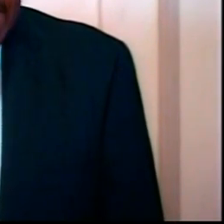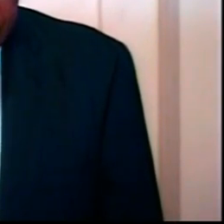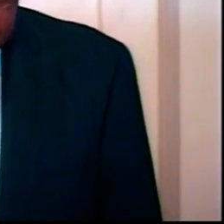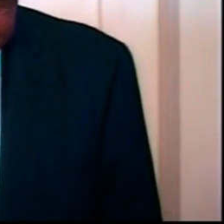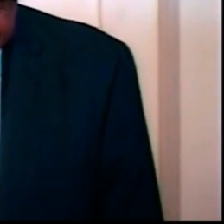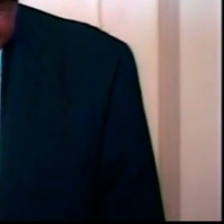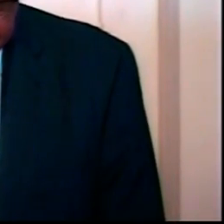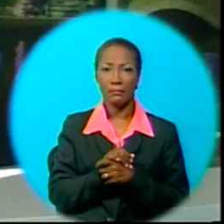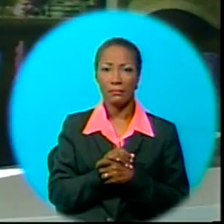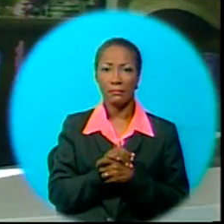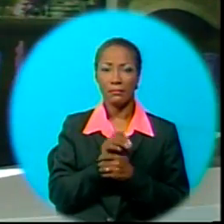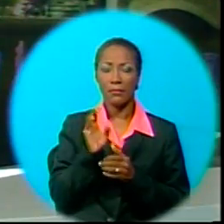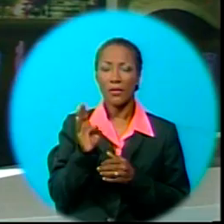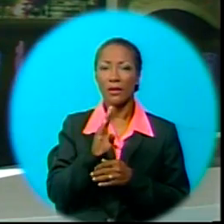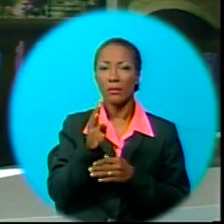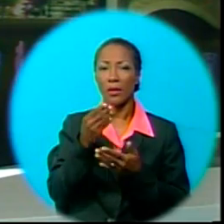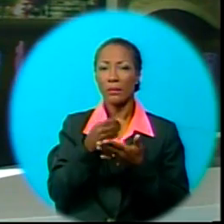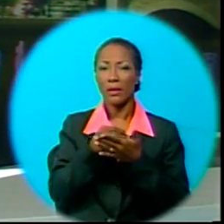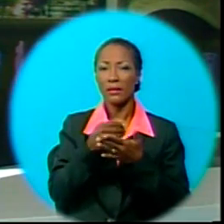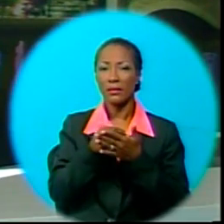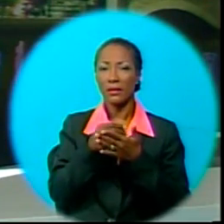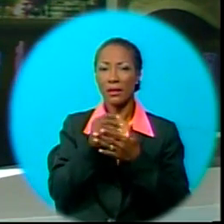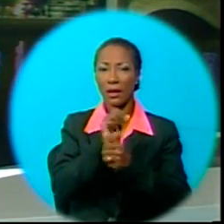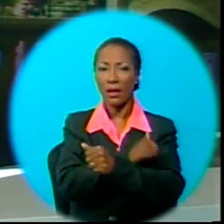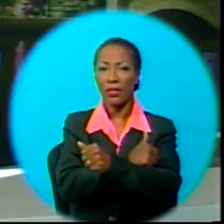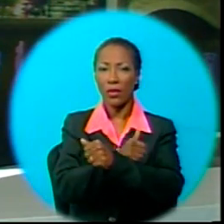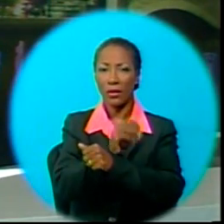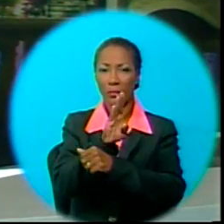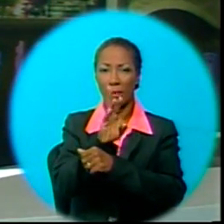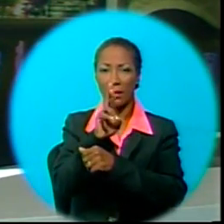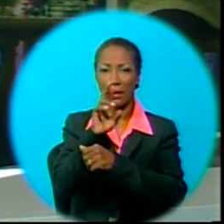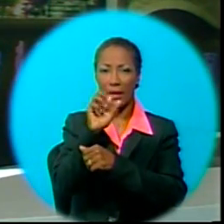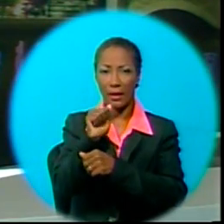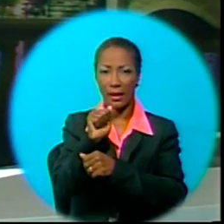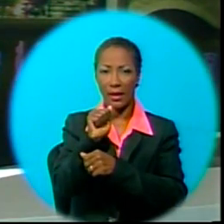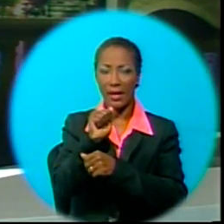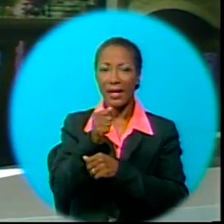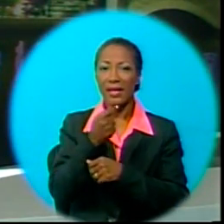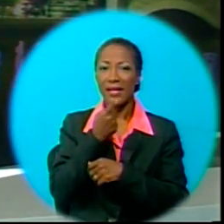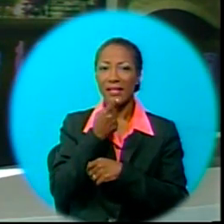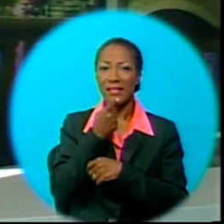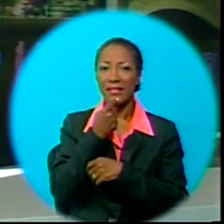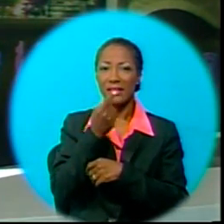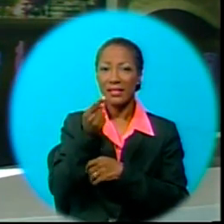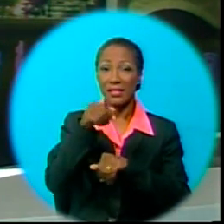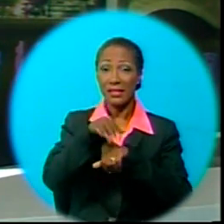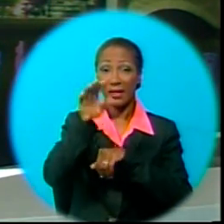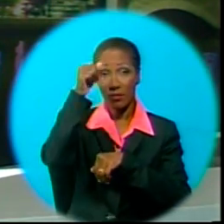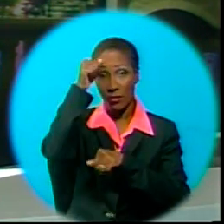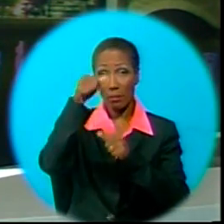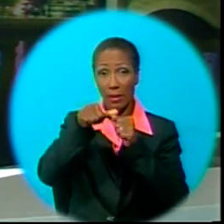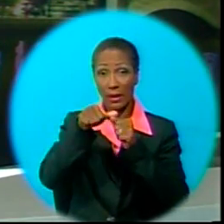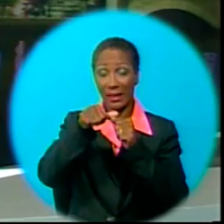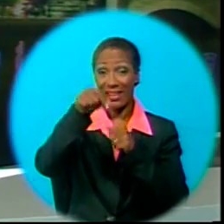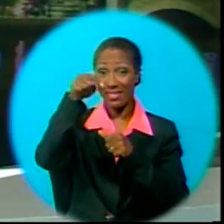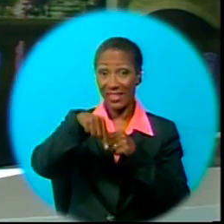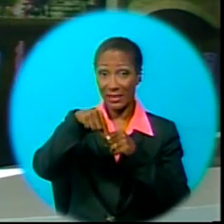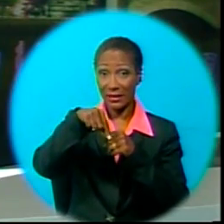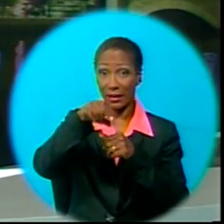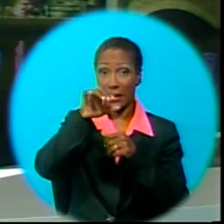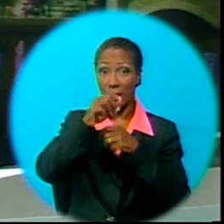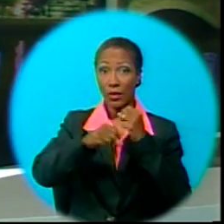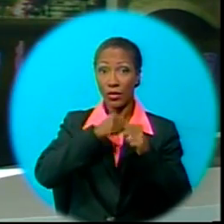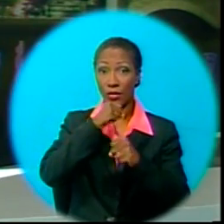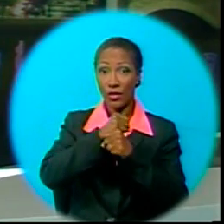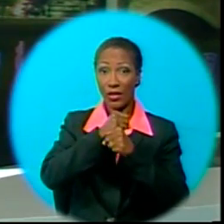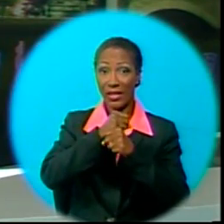civil society. With Barbados Revenue Authority, the BRA has issued a reminder that effective this income year,